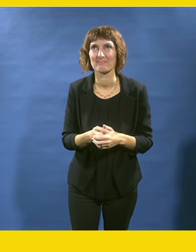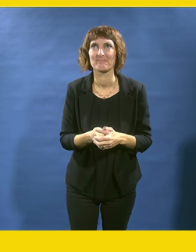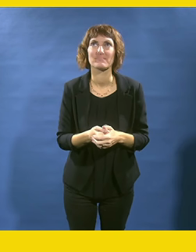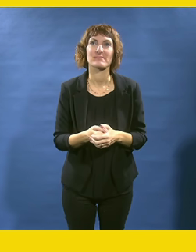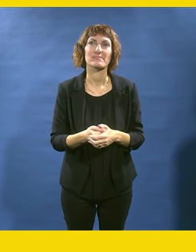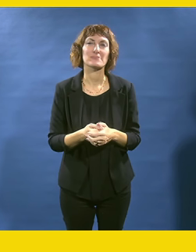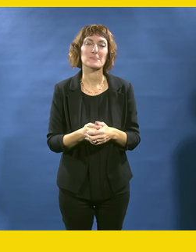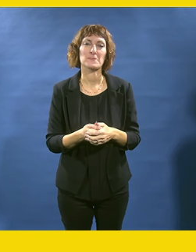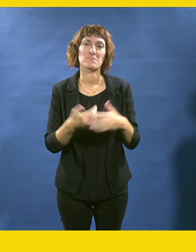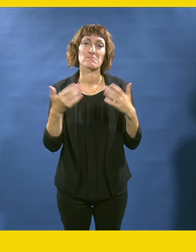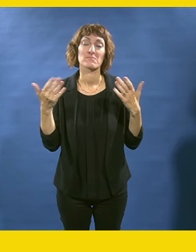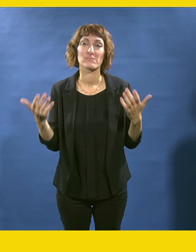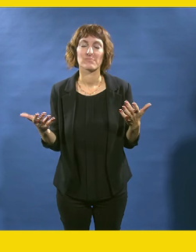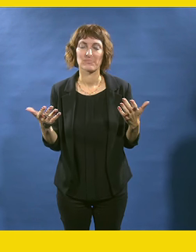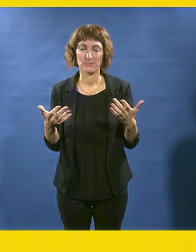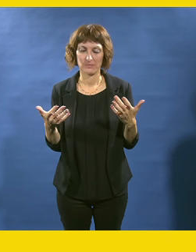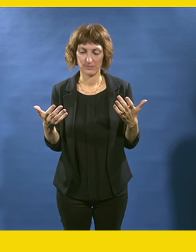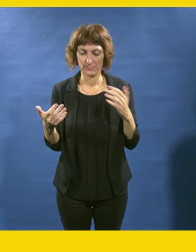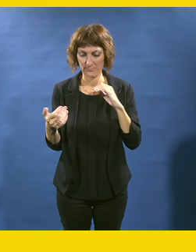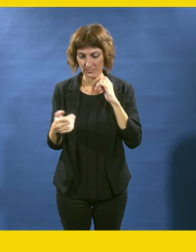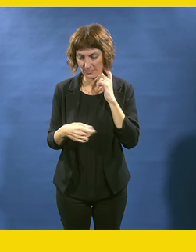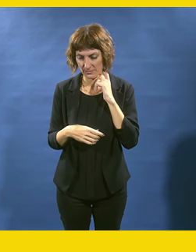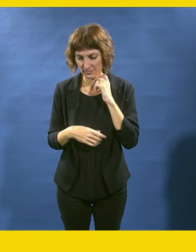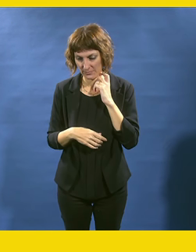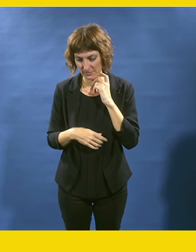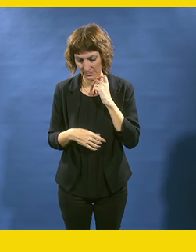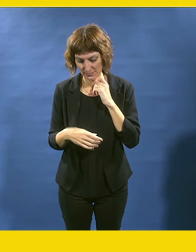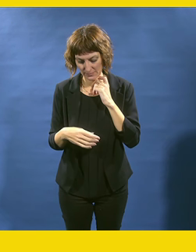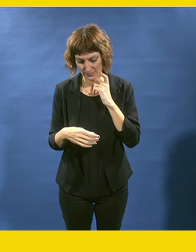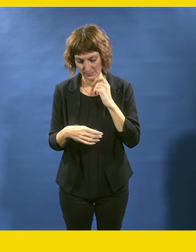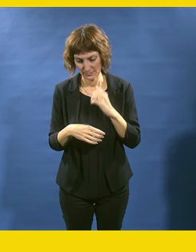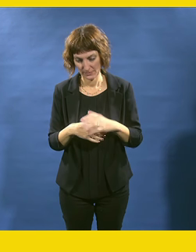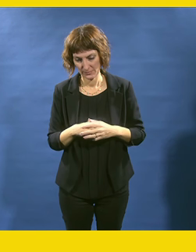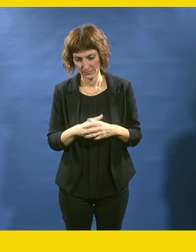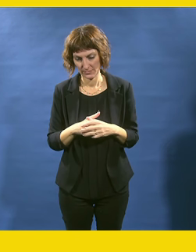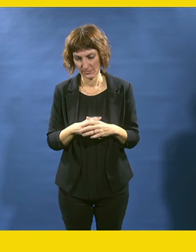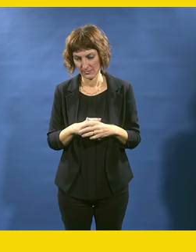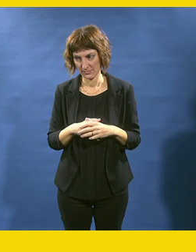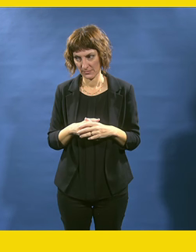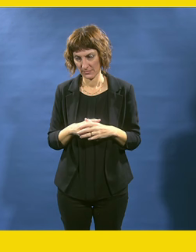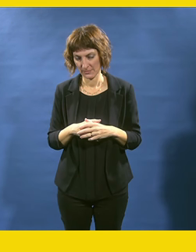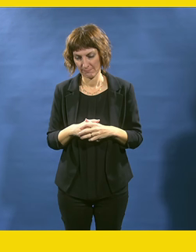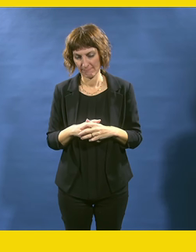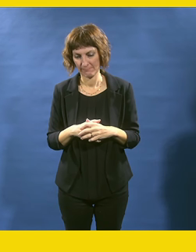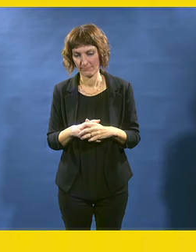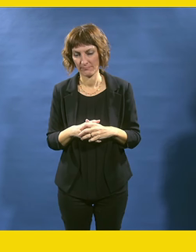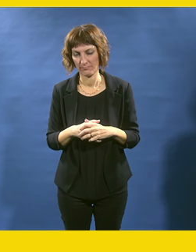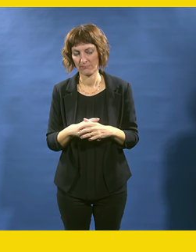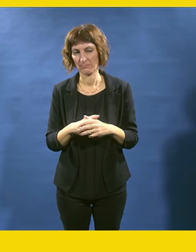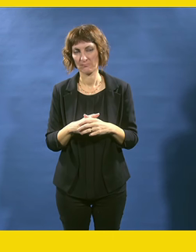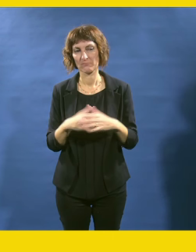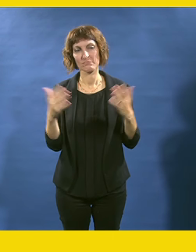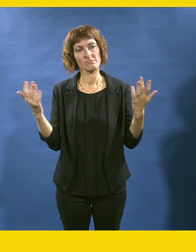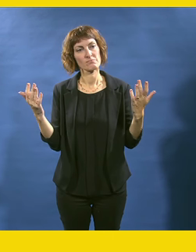Jafari for connecting us with amazing individuals and for this invitation.